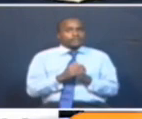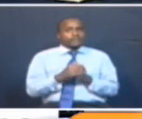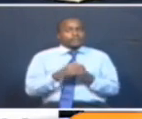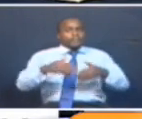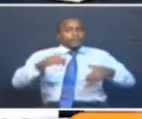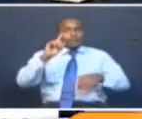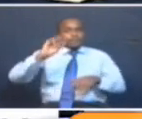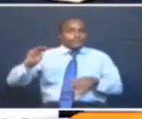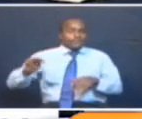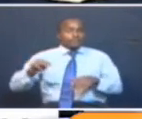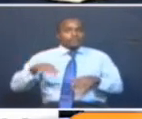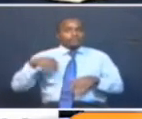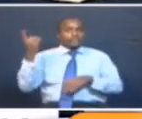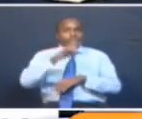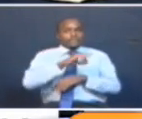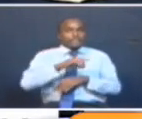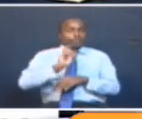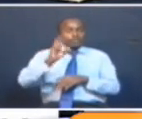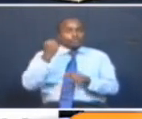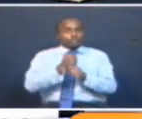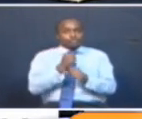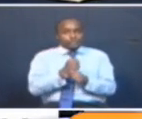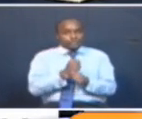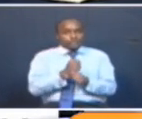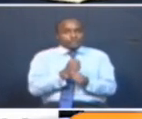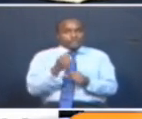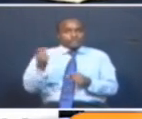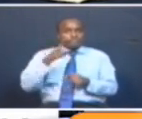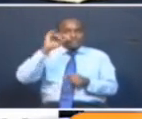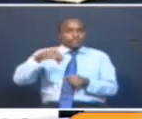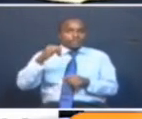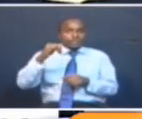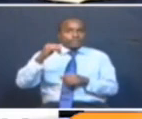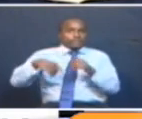pacing streets every day. Yes. And come January next,